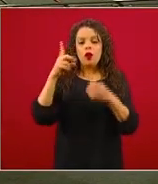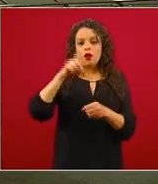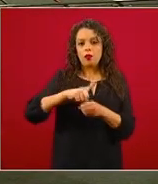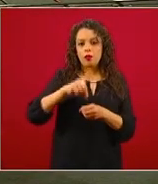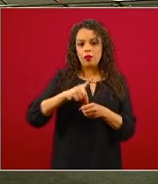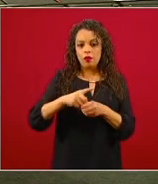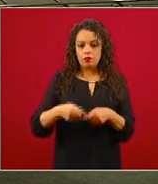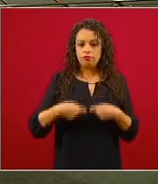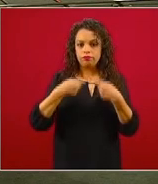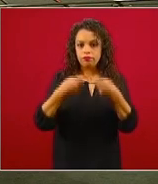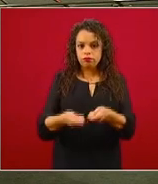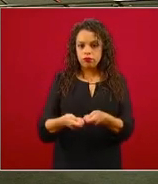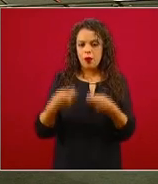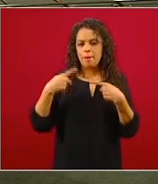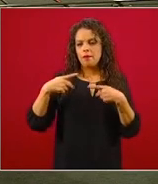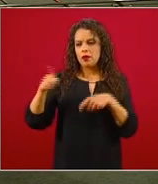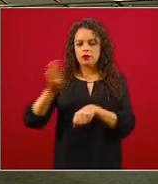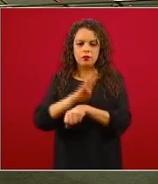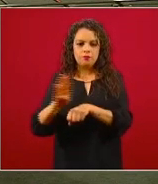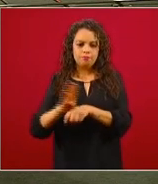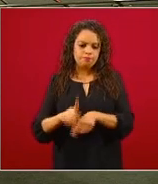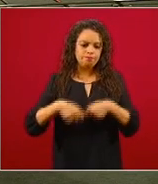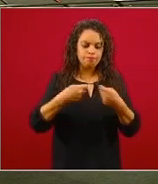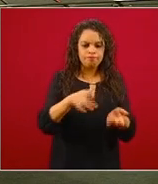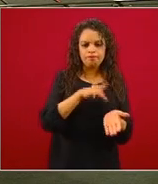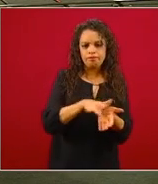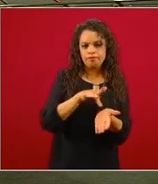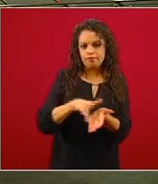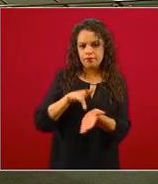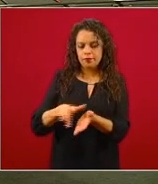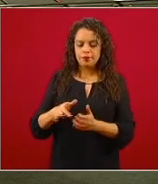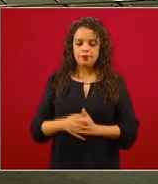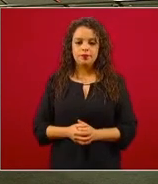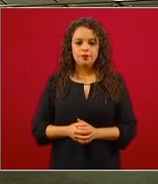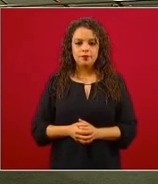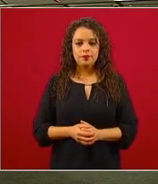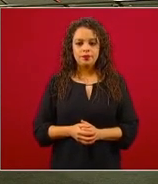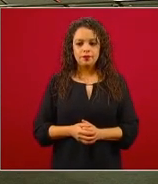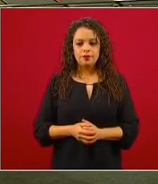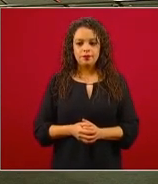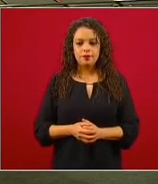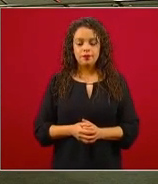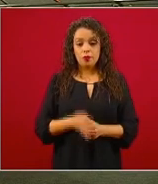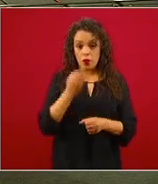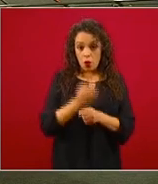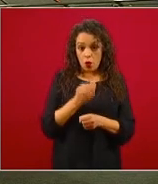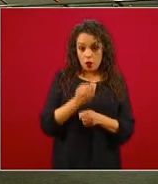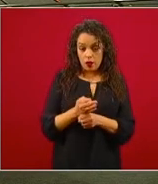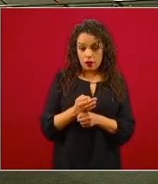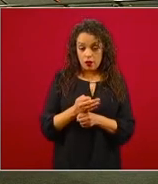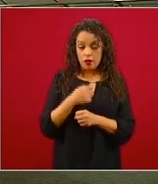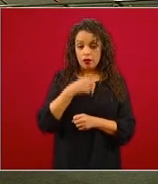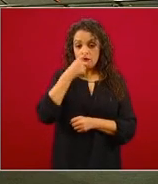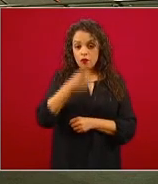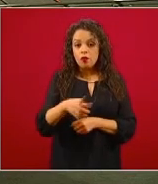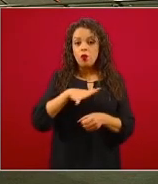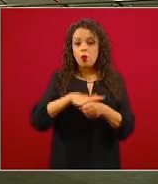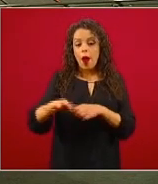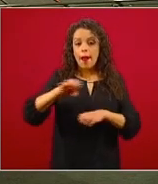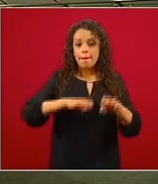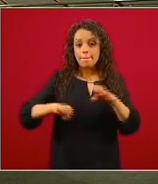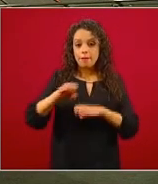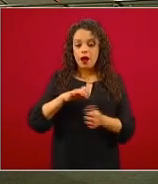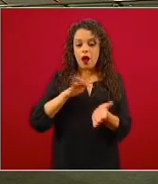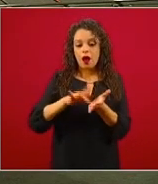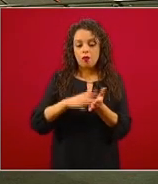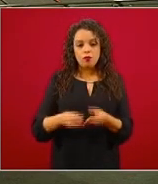that this depends on who's going to benefit, where they get distributed. We have gotten some donations. I